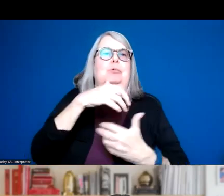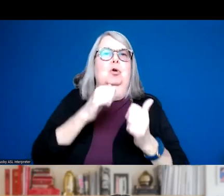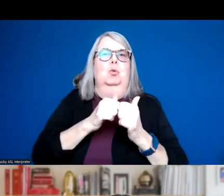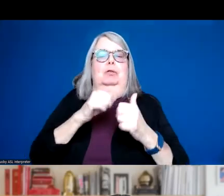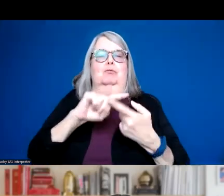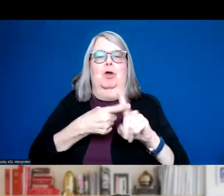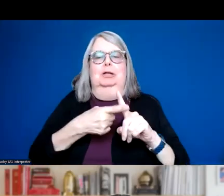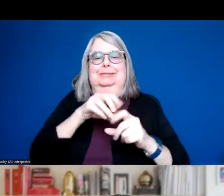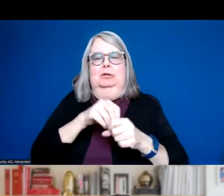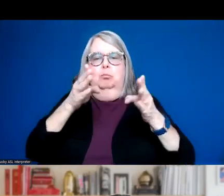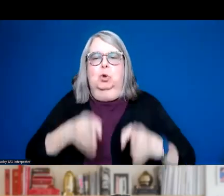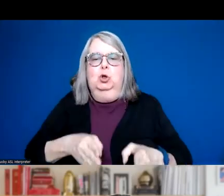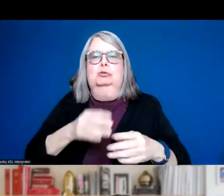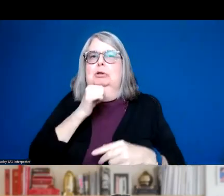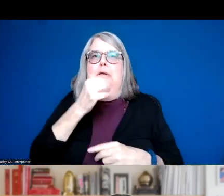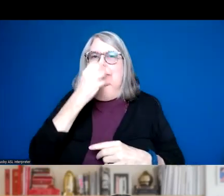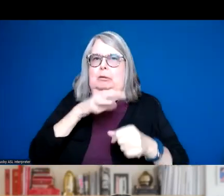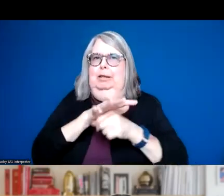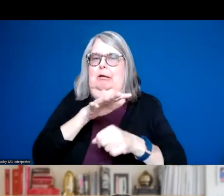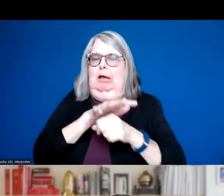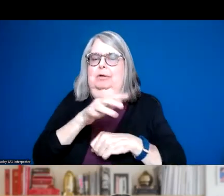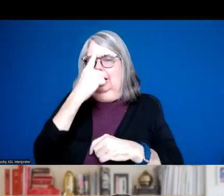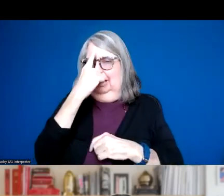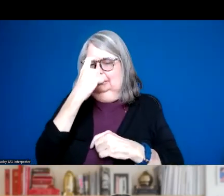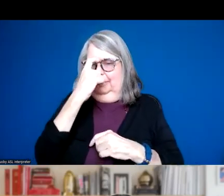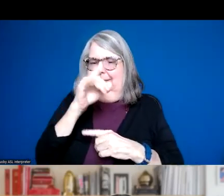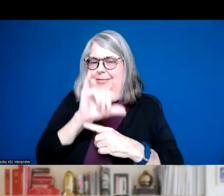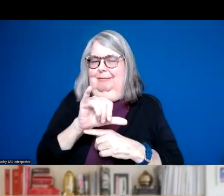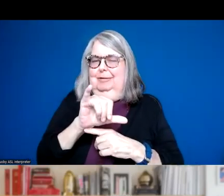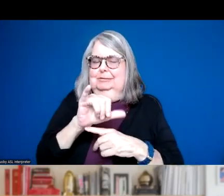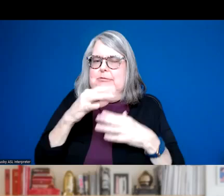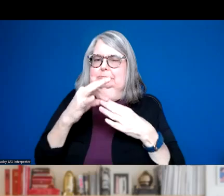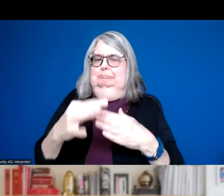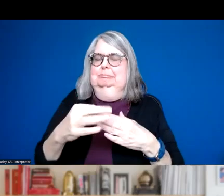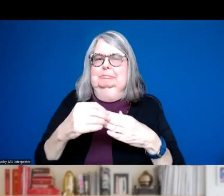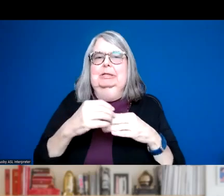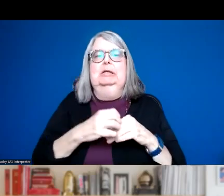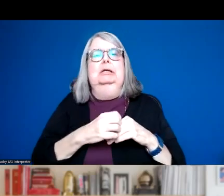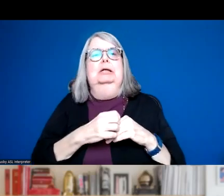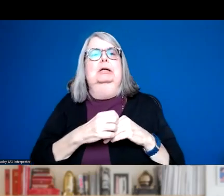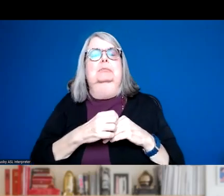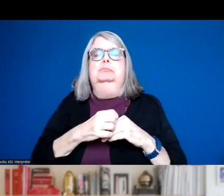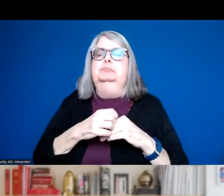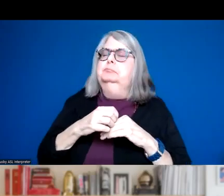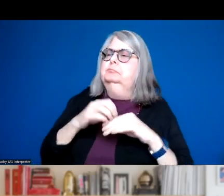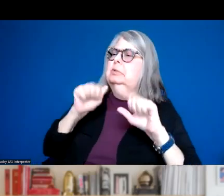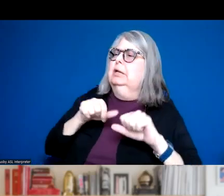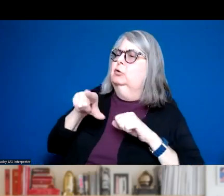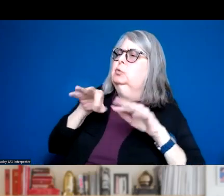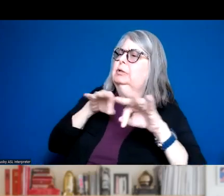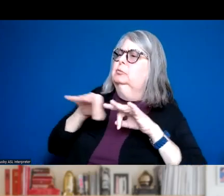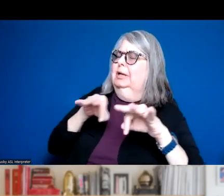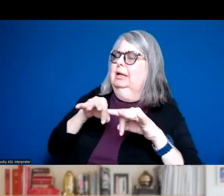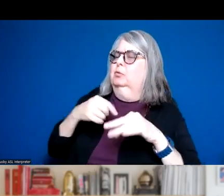person, and you're not sleeping enough. I suspect those are the drivers. Can you explain, when we spoke, you